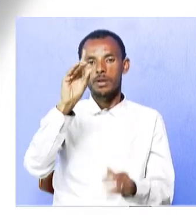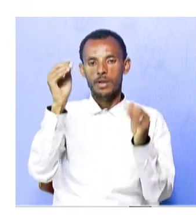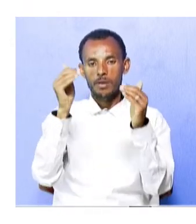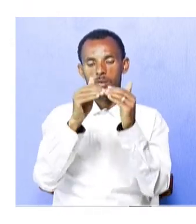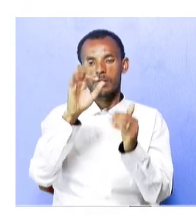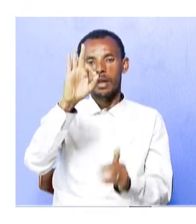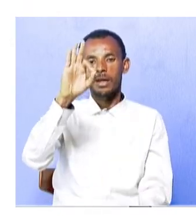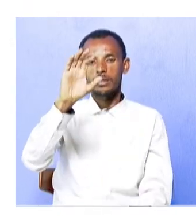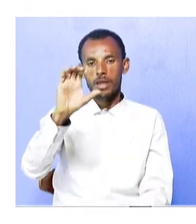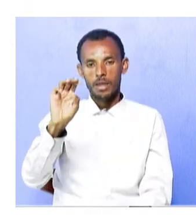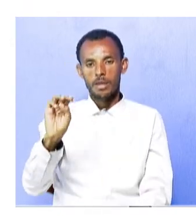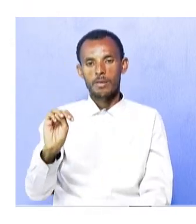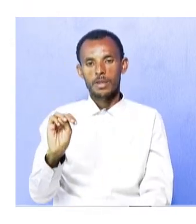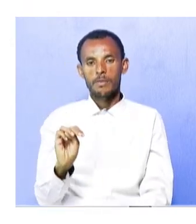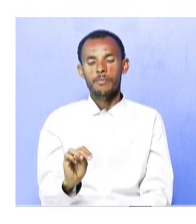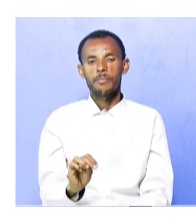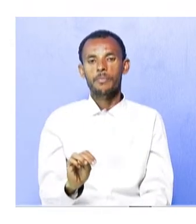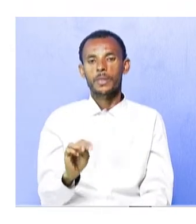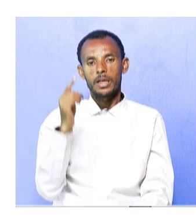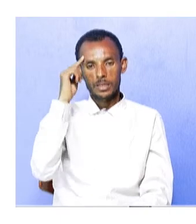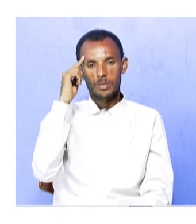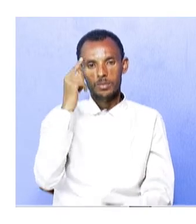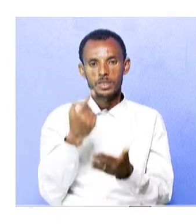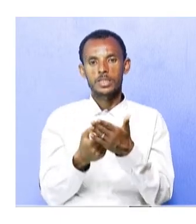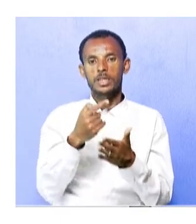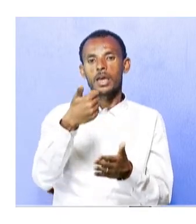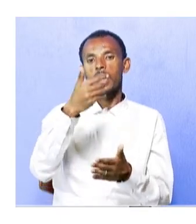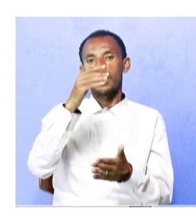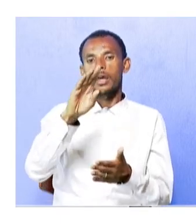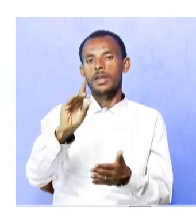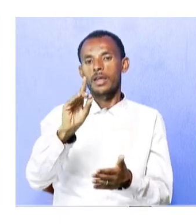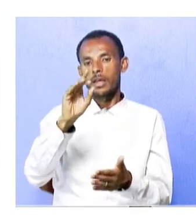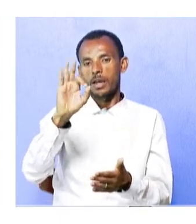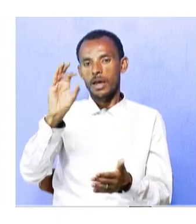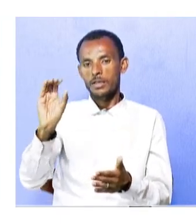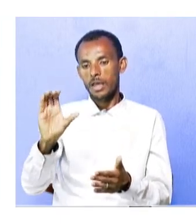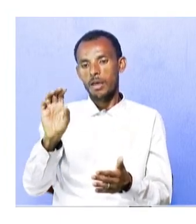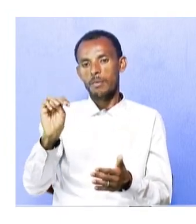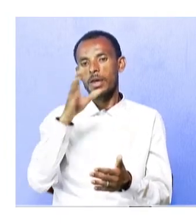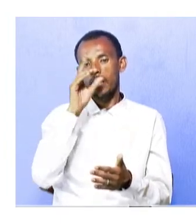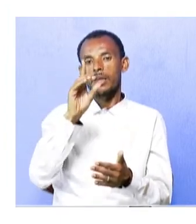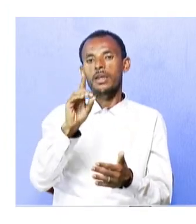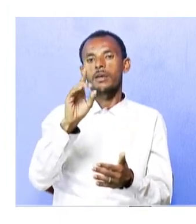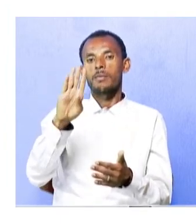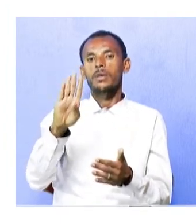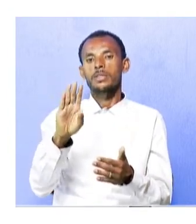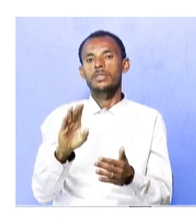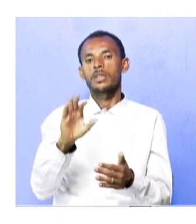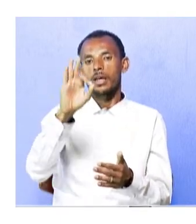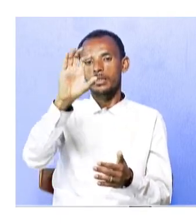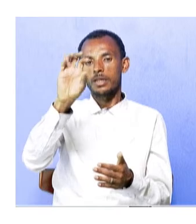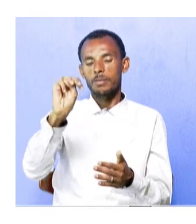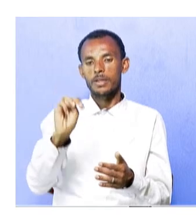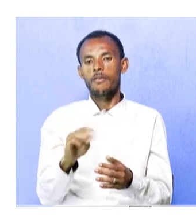9 centimeter. Okay, assume this is 4 centimeter and this is 9 centimeter. Then find